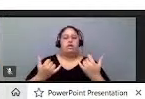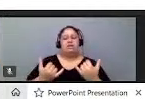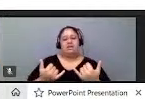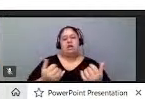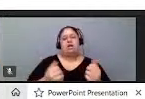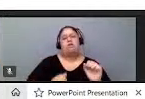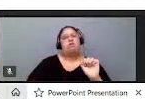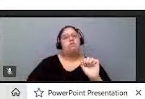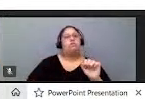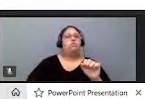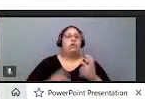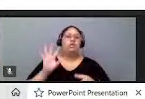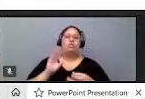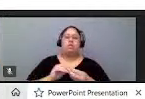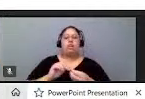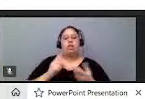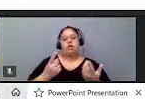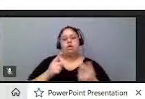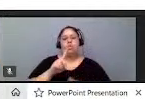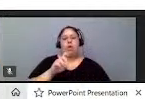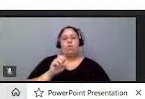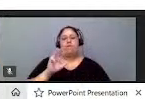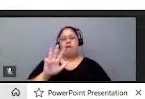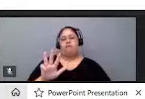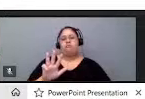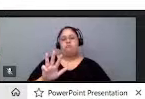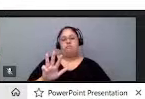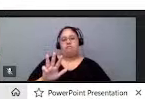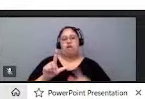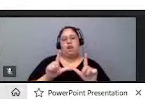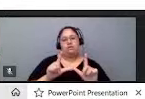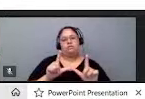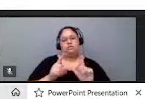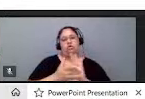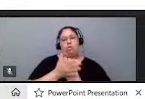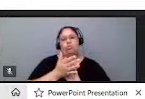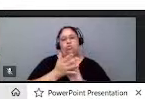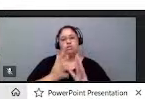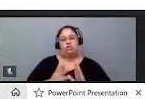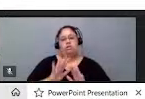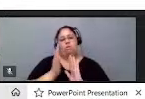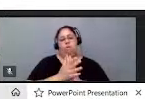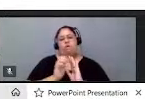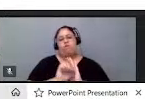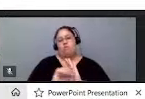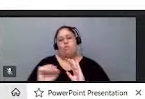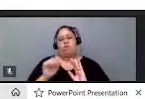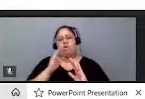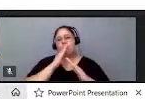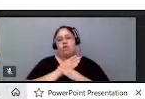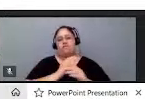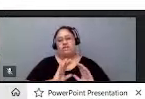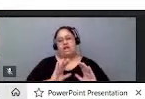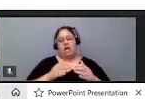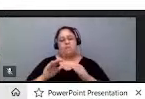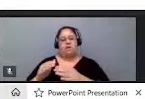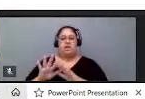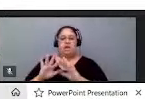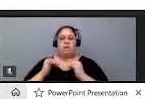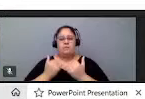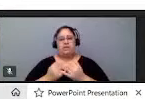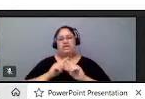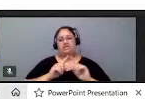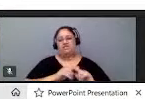are totaling about n licensed operators and these are all private companies with different activities in the